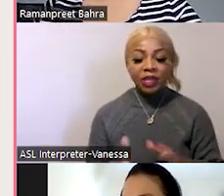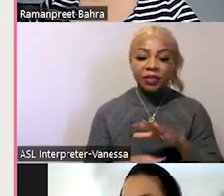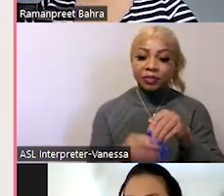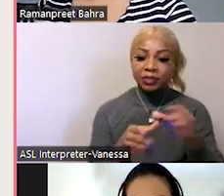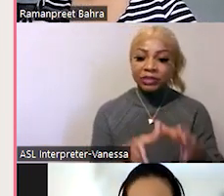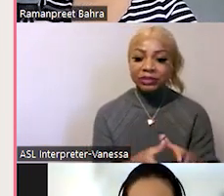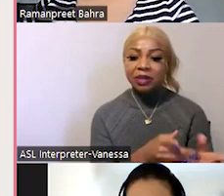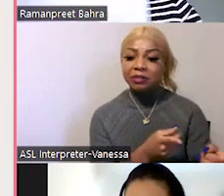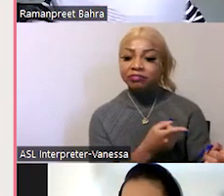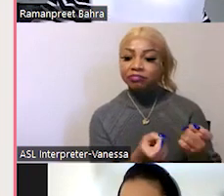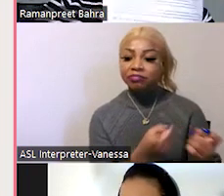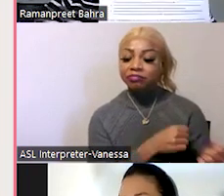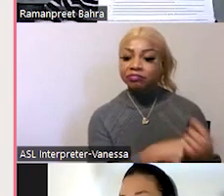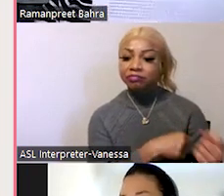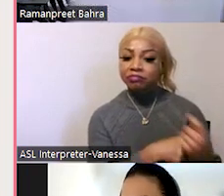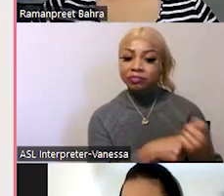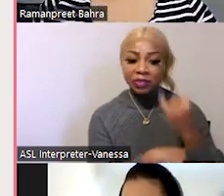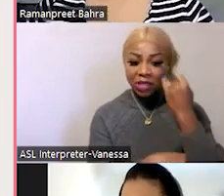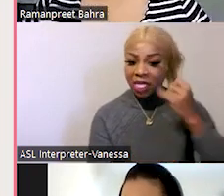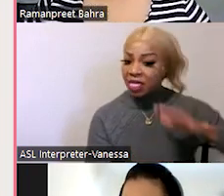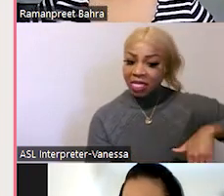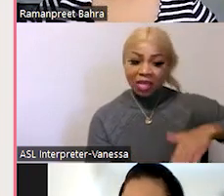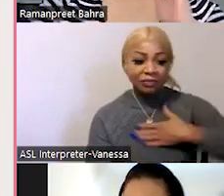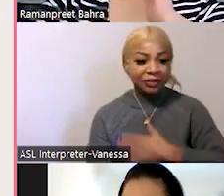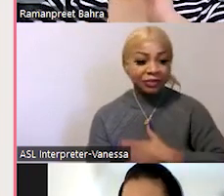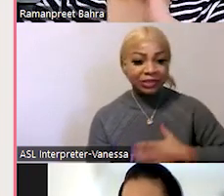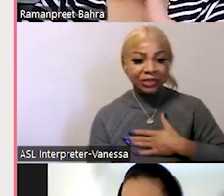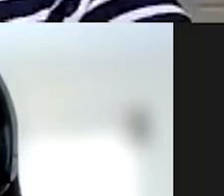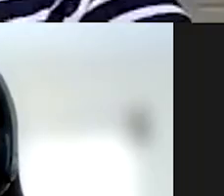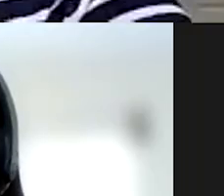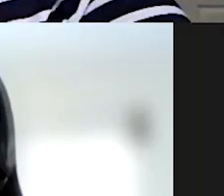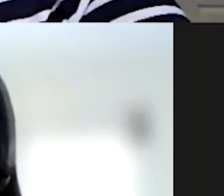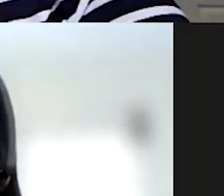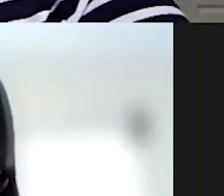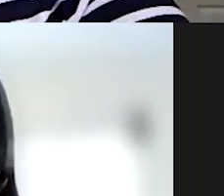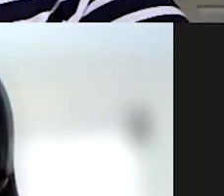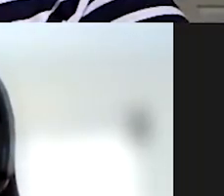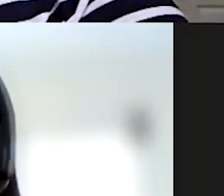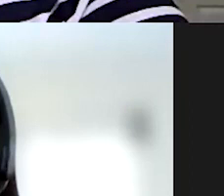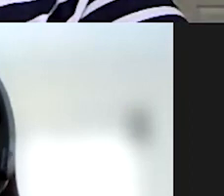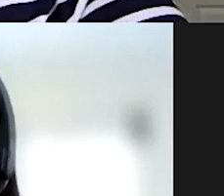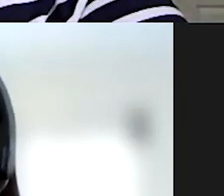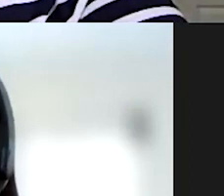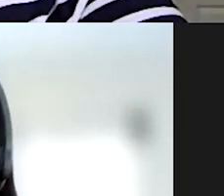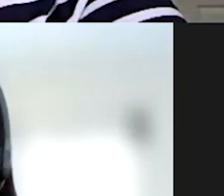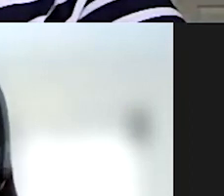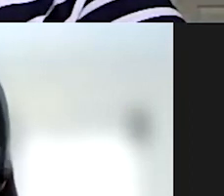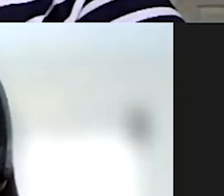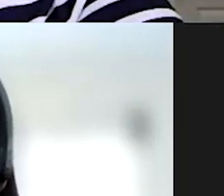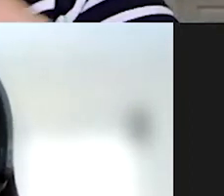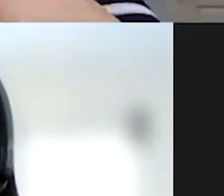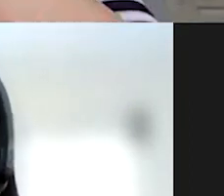submitting. So for folks, if you've not had a chance yet, please type your questions into the Zoom Q&A box. And I'm delighted to